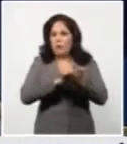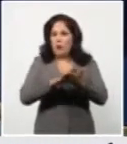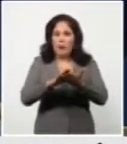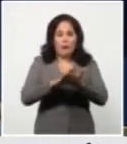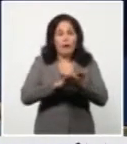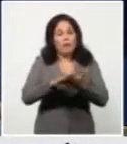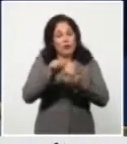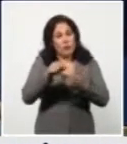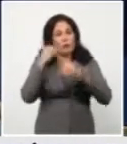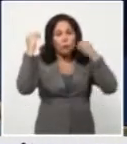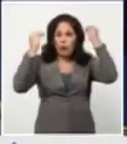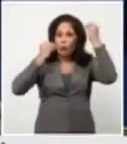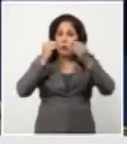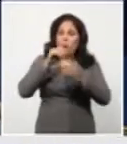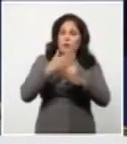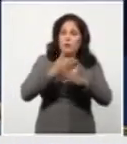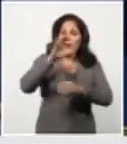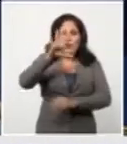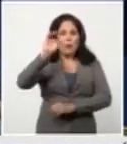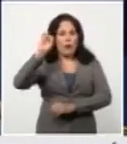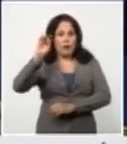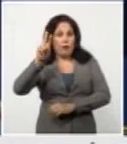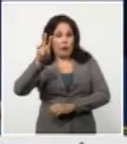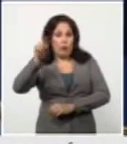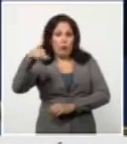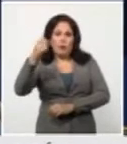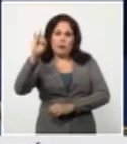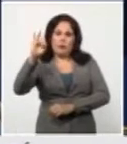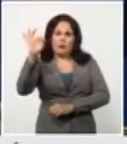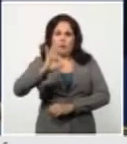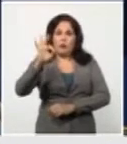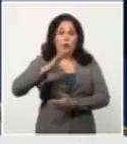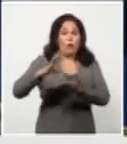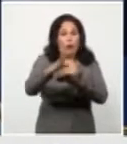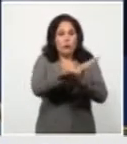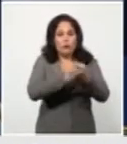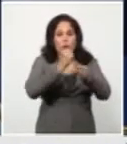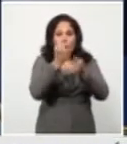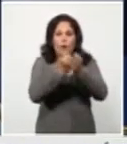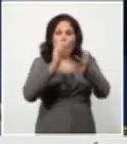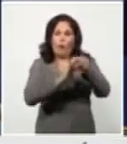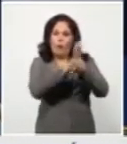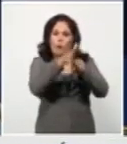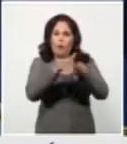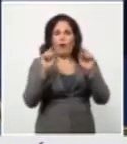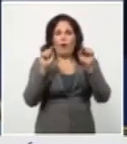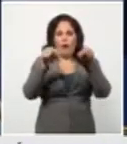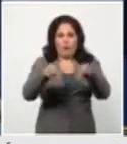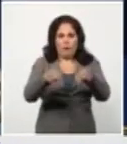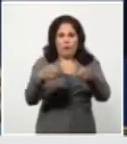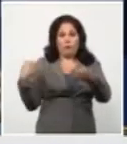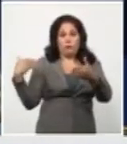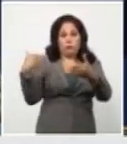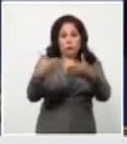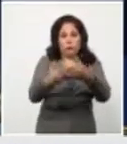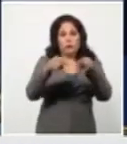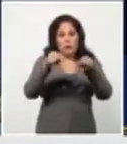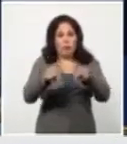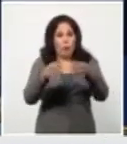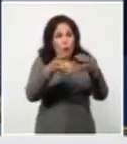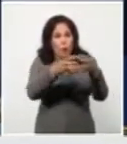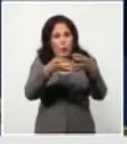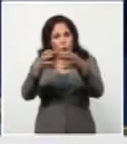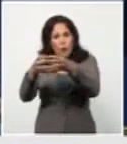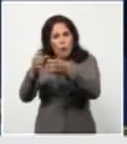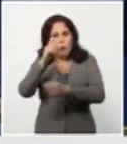1,160 people who were asymptomatic at the moment of the diagnosis, 52.7%